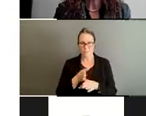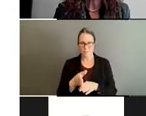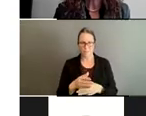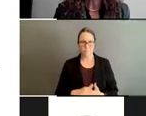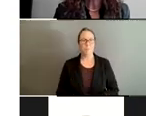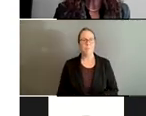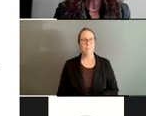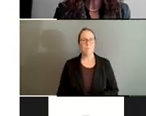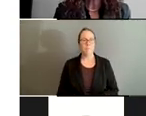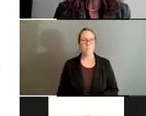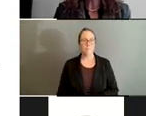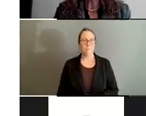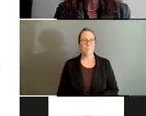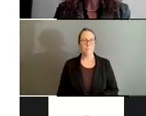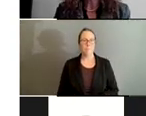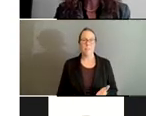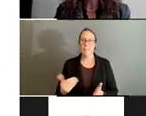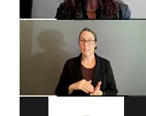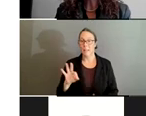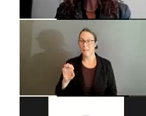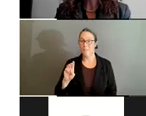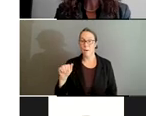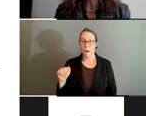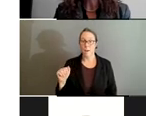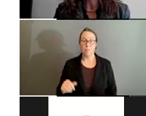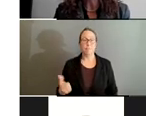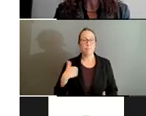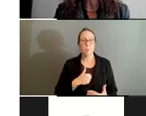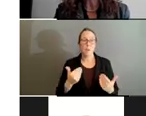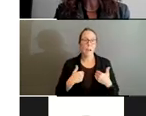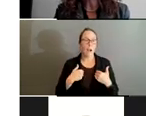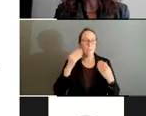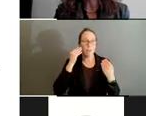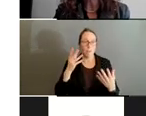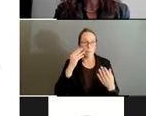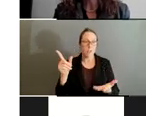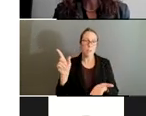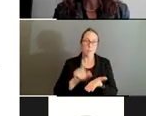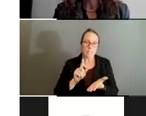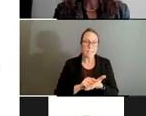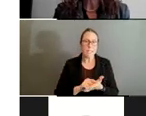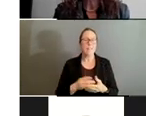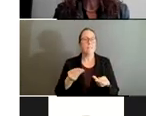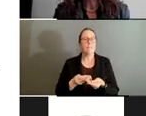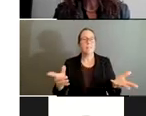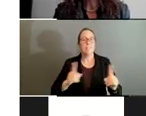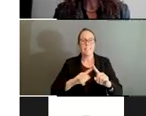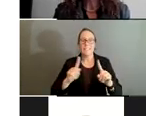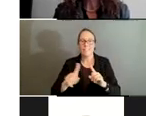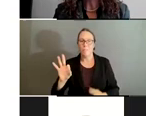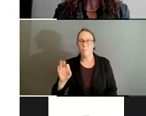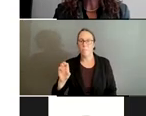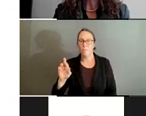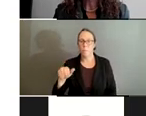And so again, FEMA materials printed and distributed in multiple formats, different